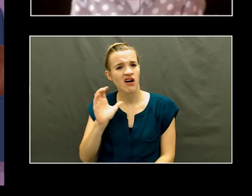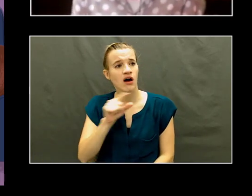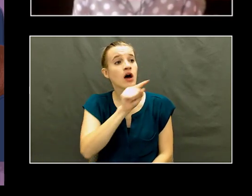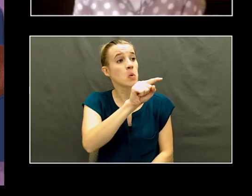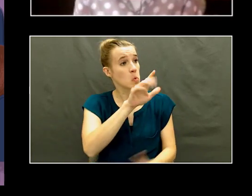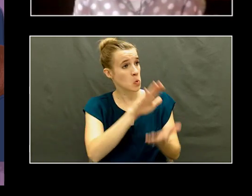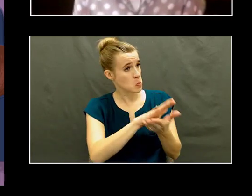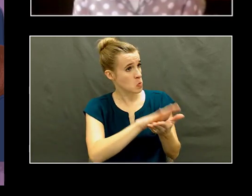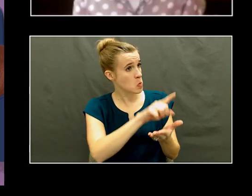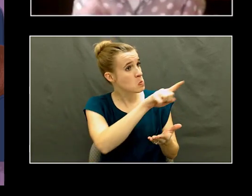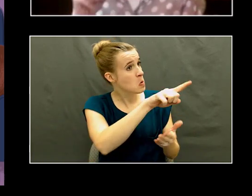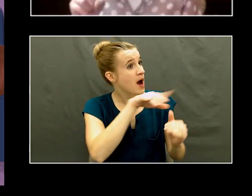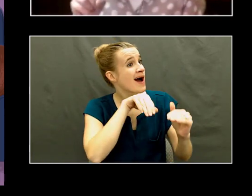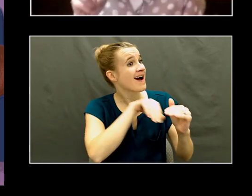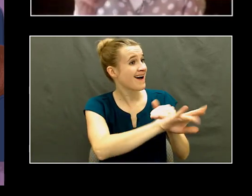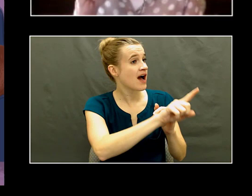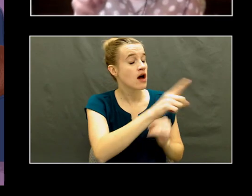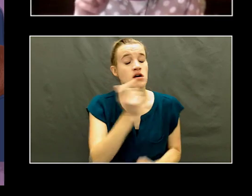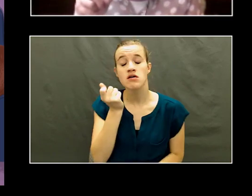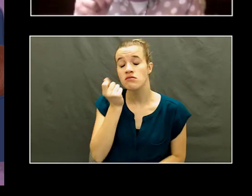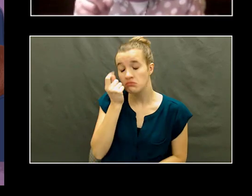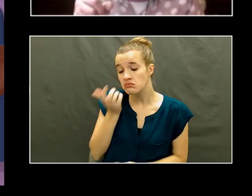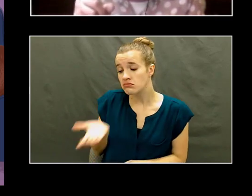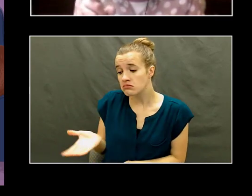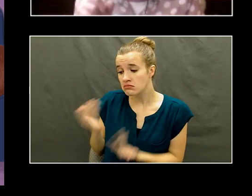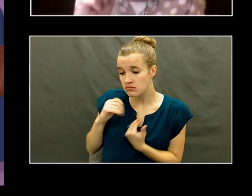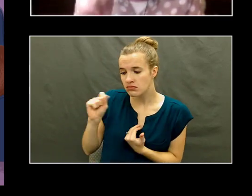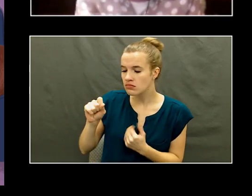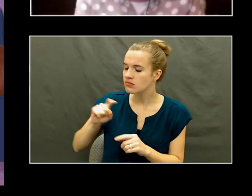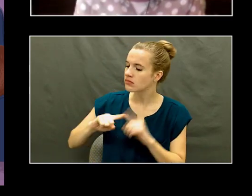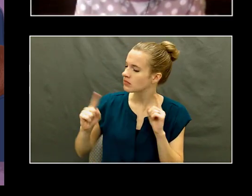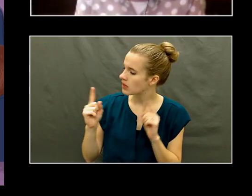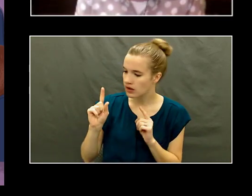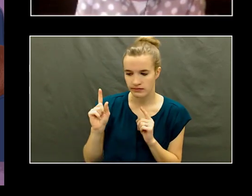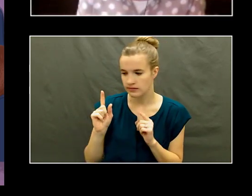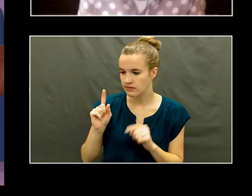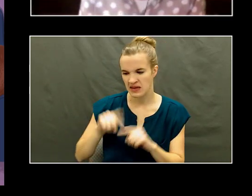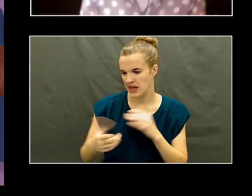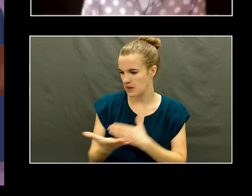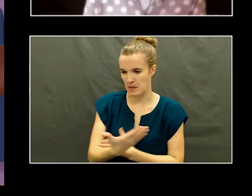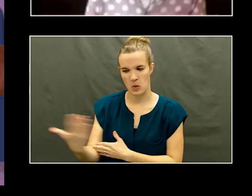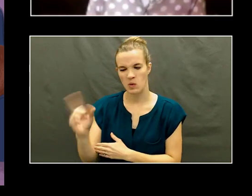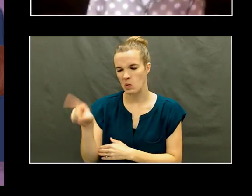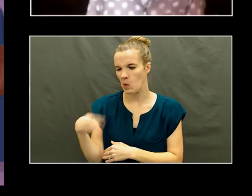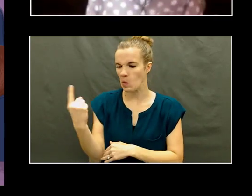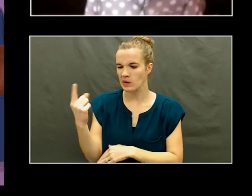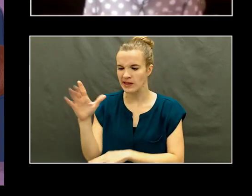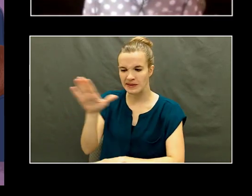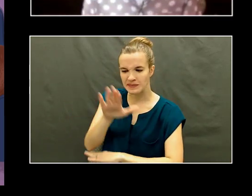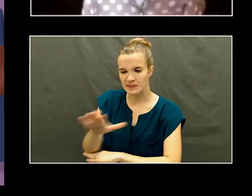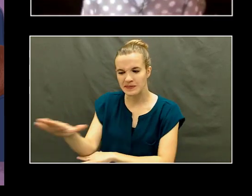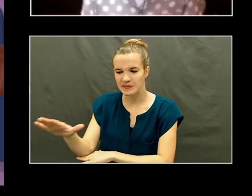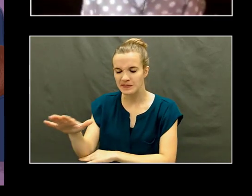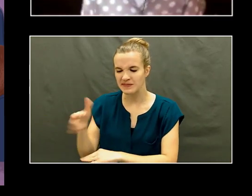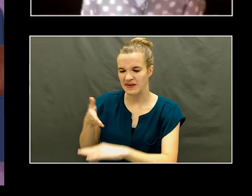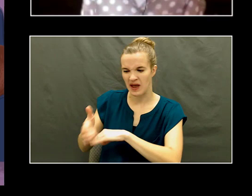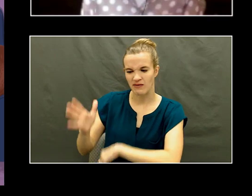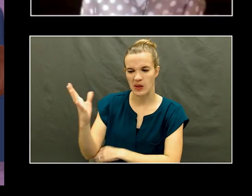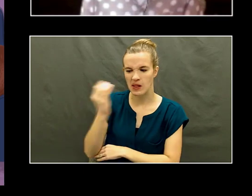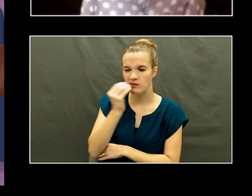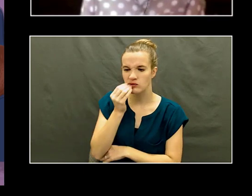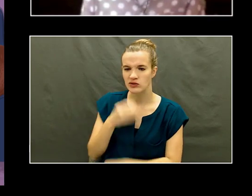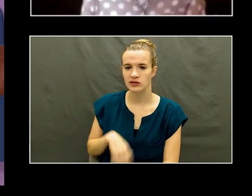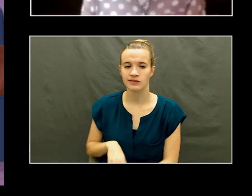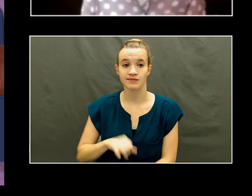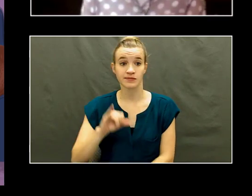can attend kindergarten, but only for part of the afternoon when lunch is over. As she rolls in each day, everyone